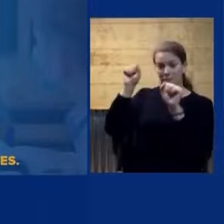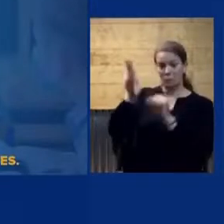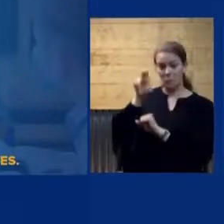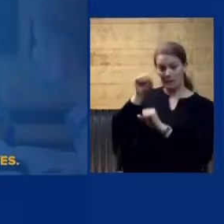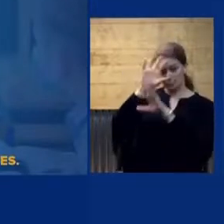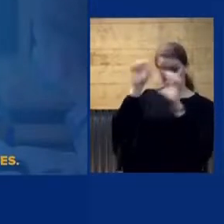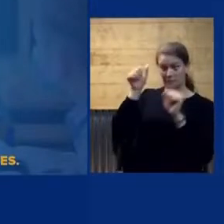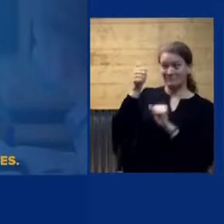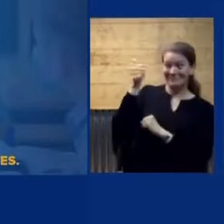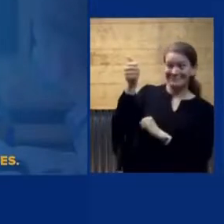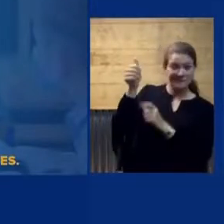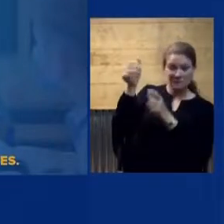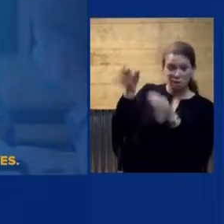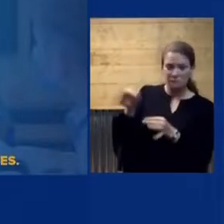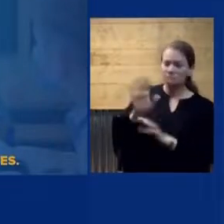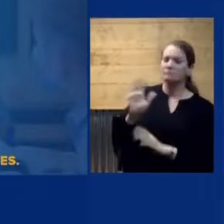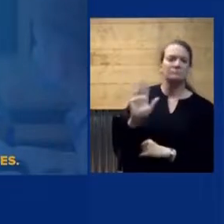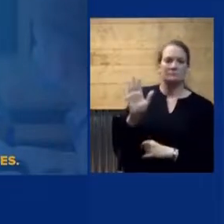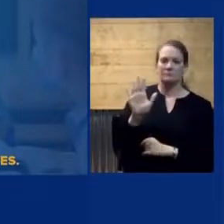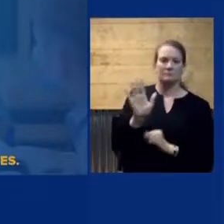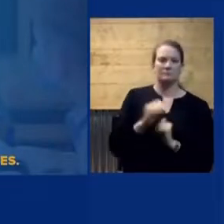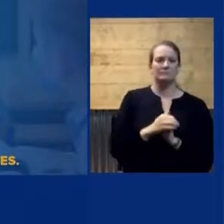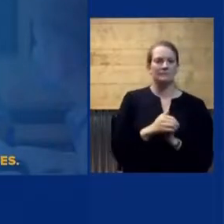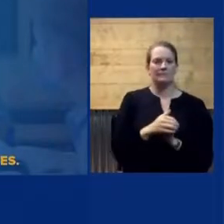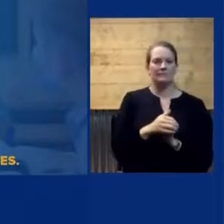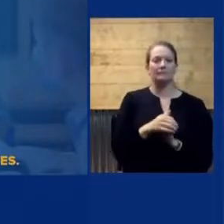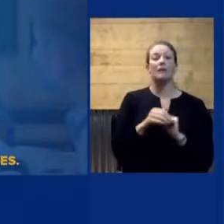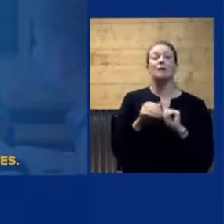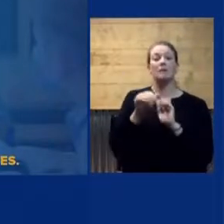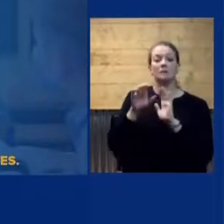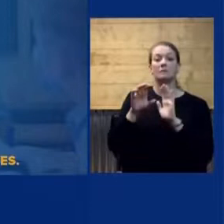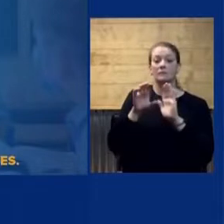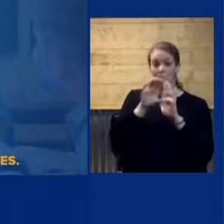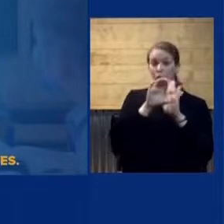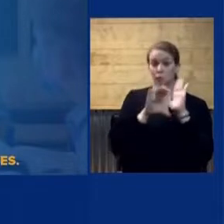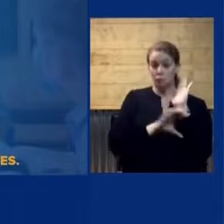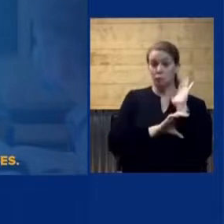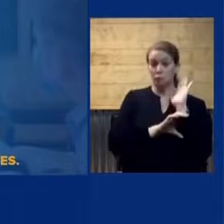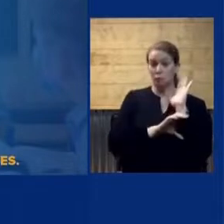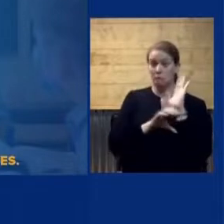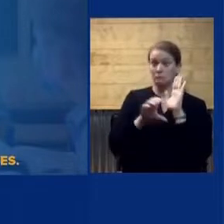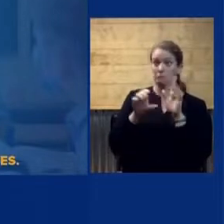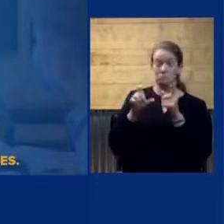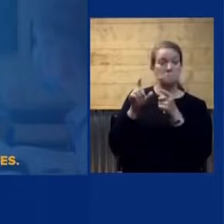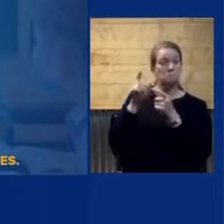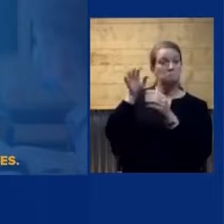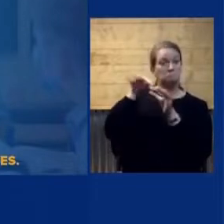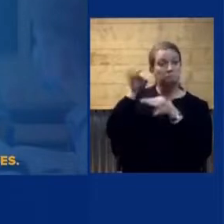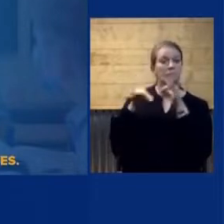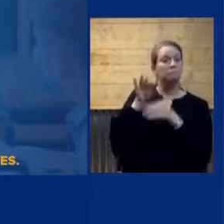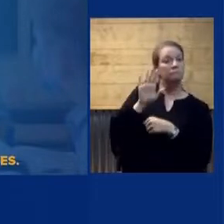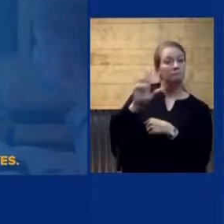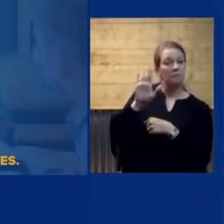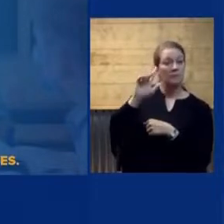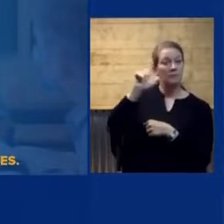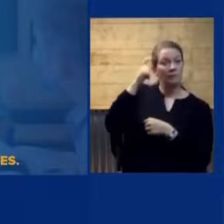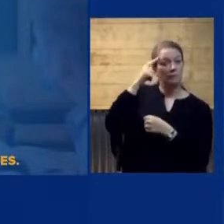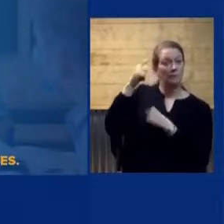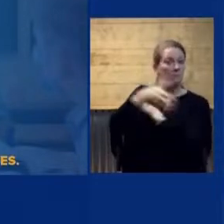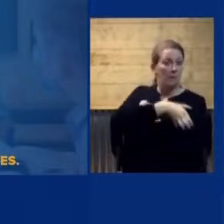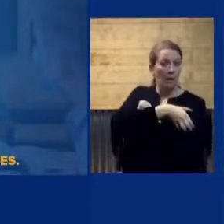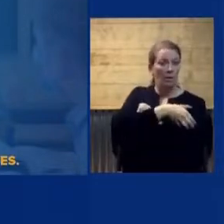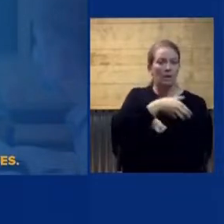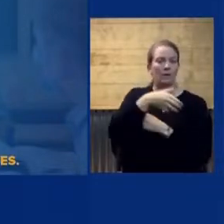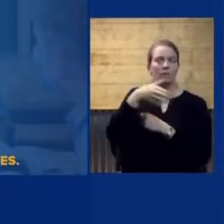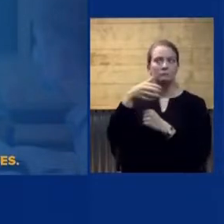called the Constitution that guides government power, and then there are a series of laws that are based on that